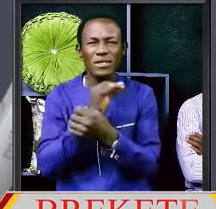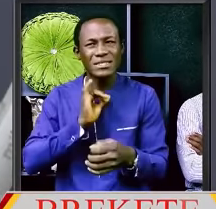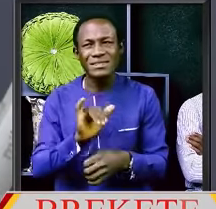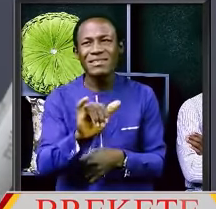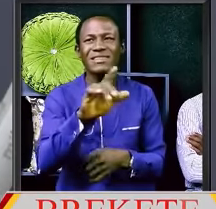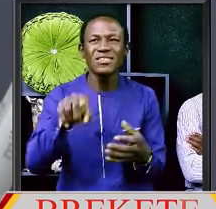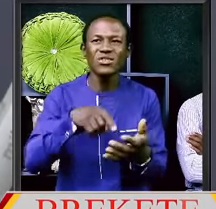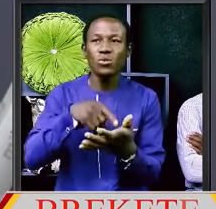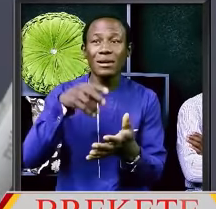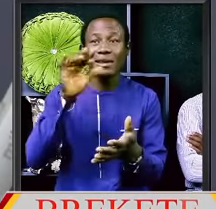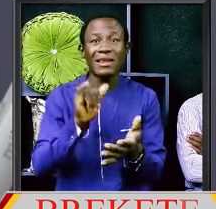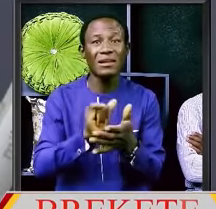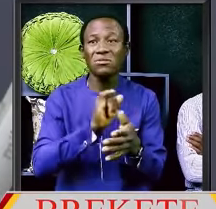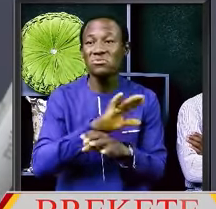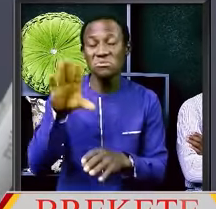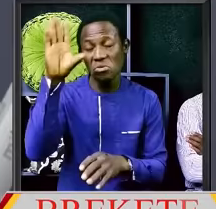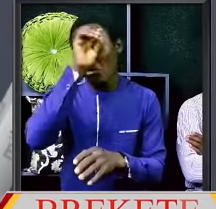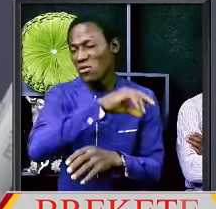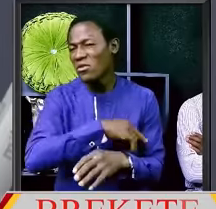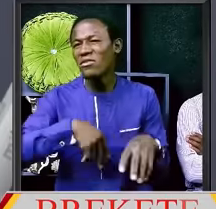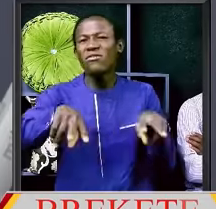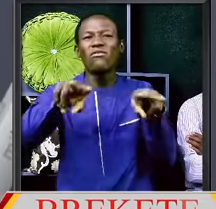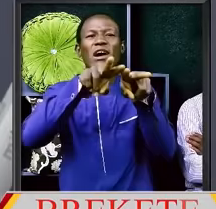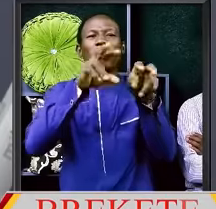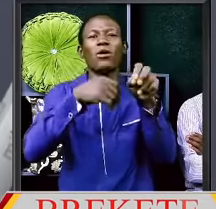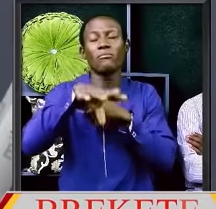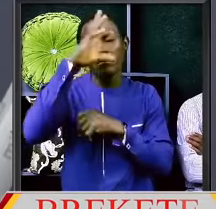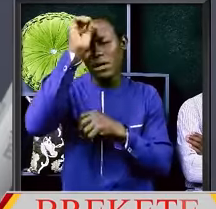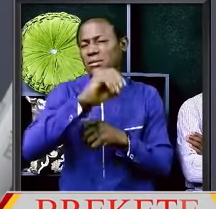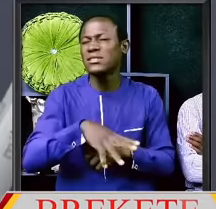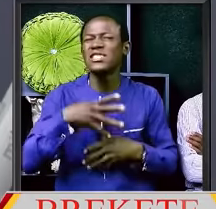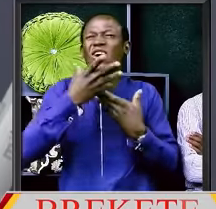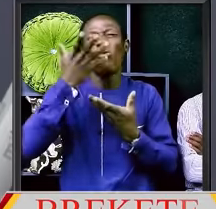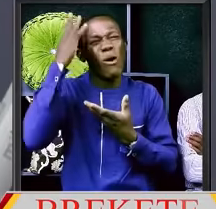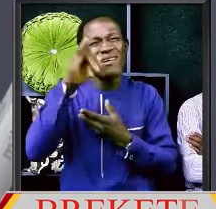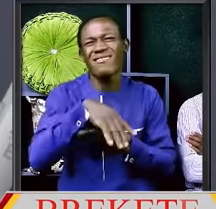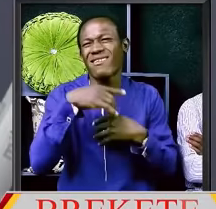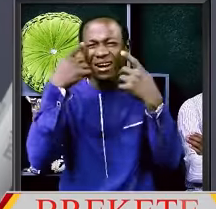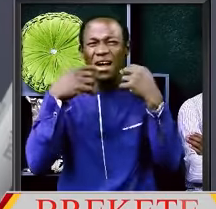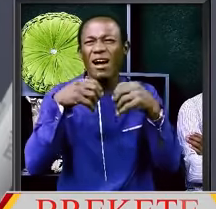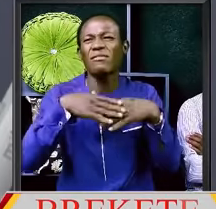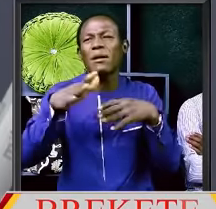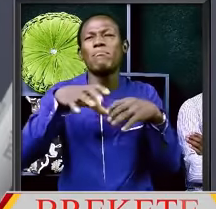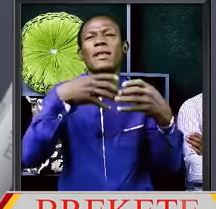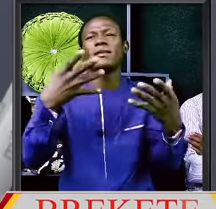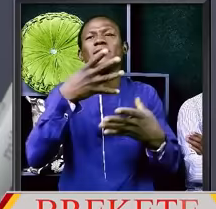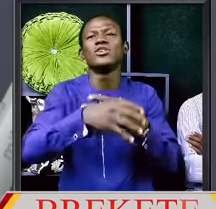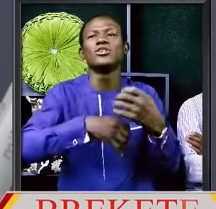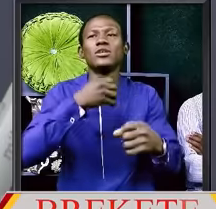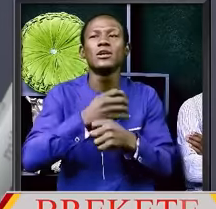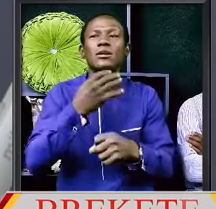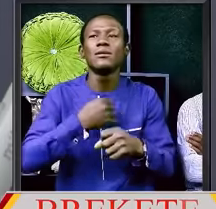Come they shall say why she go they cry after many